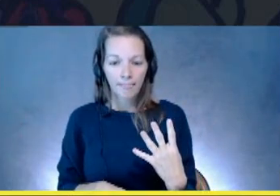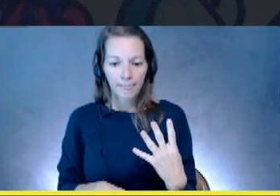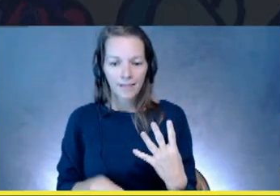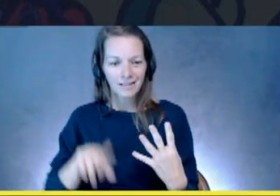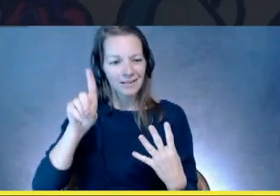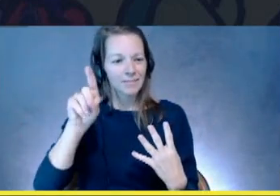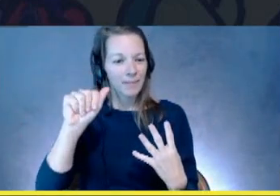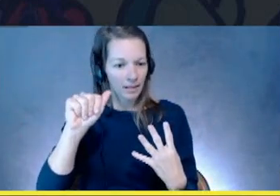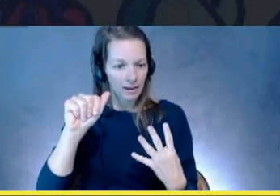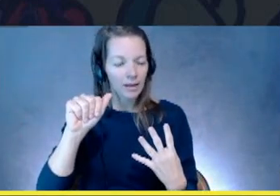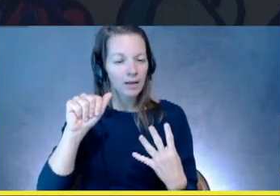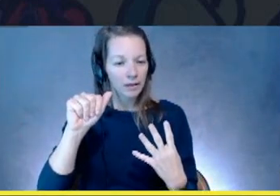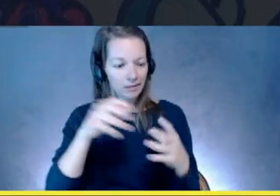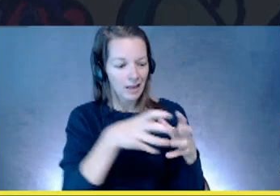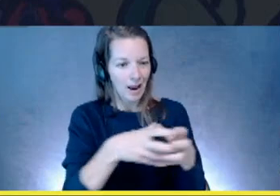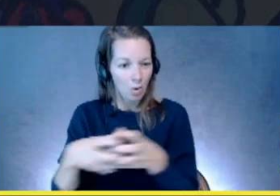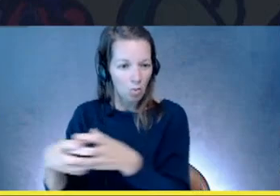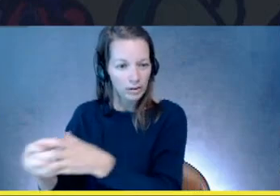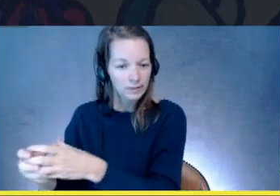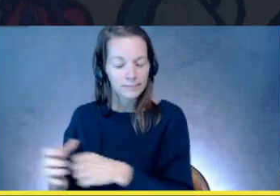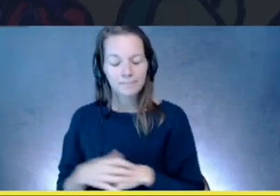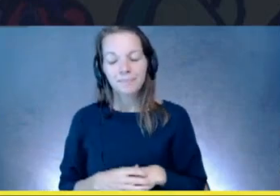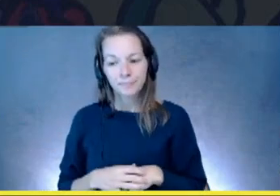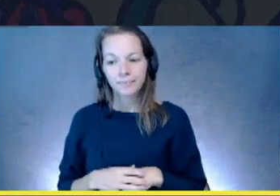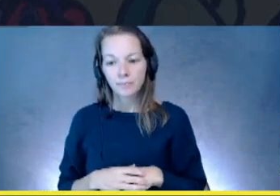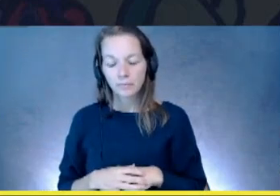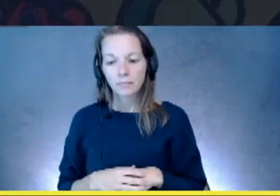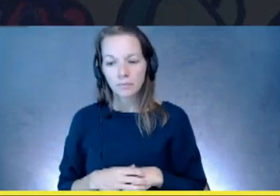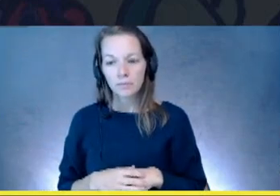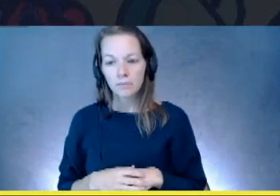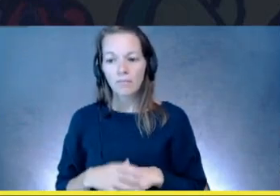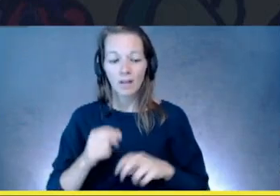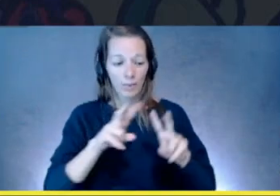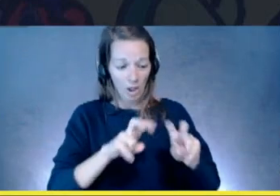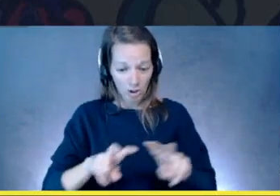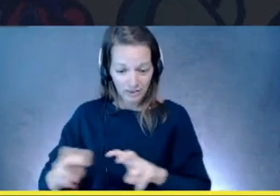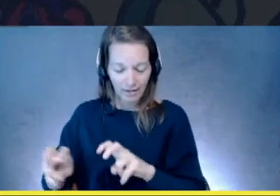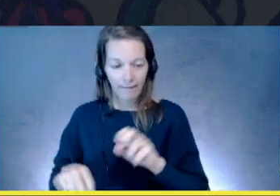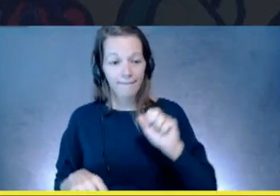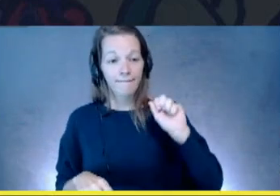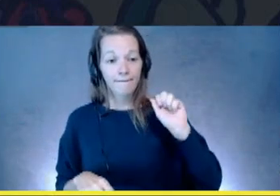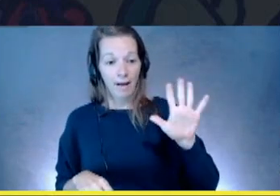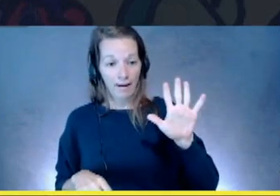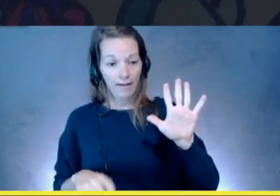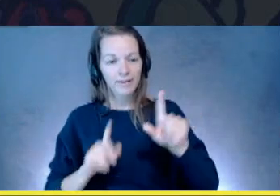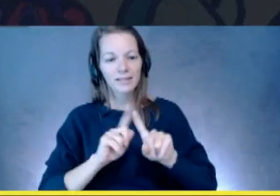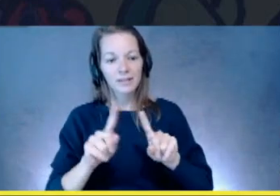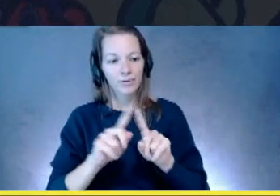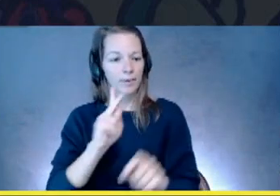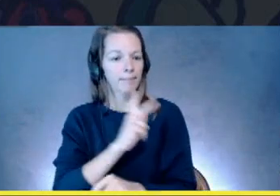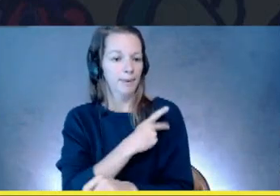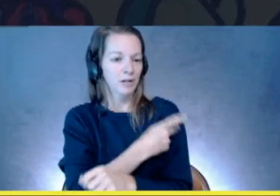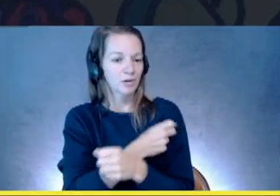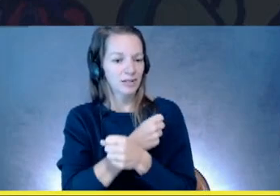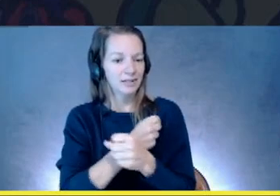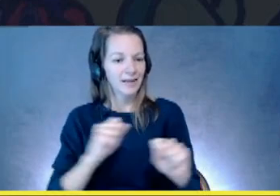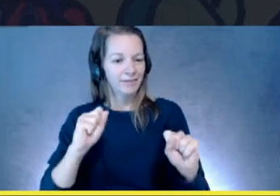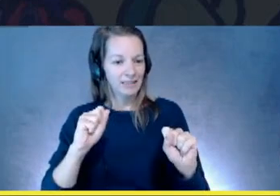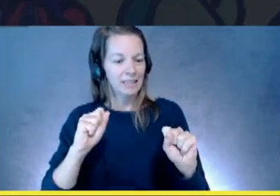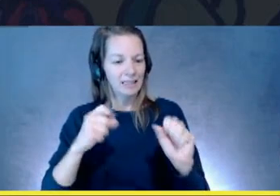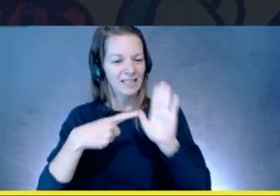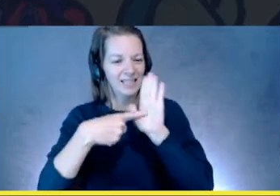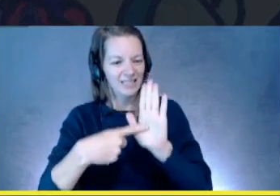disability categories. And we looked at 5 different patient safety indicators that are